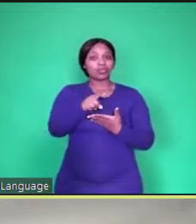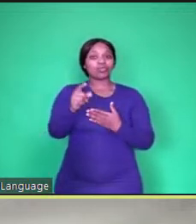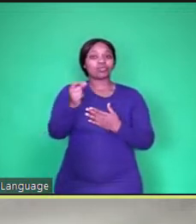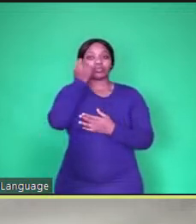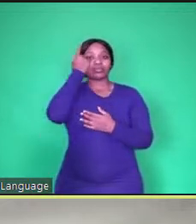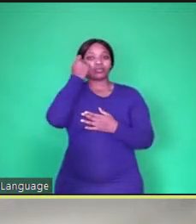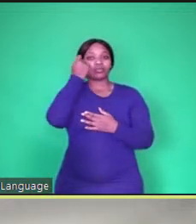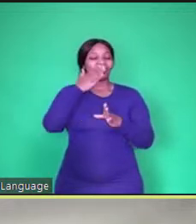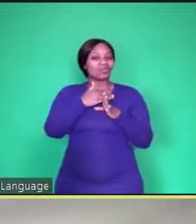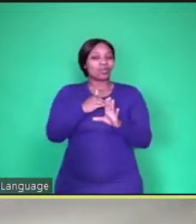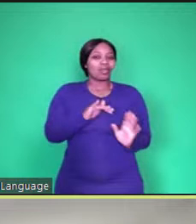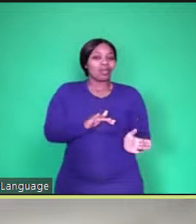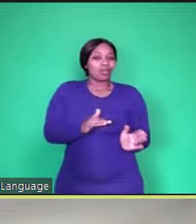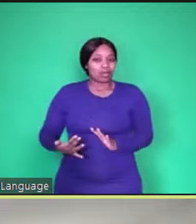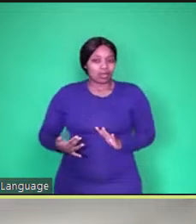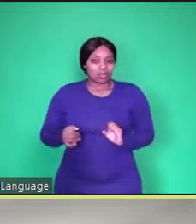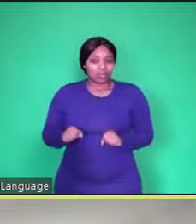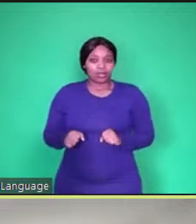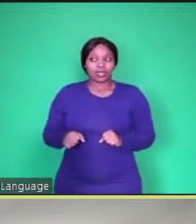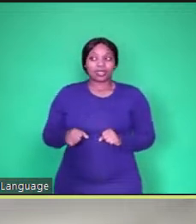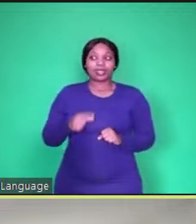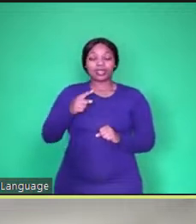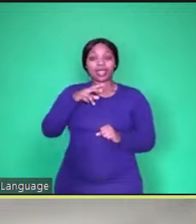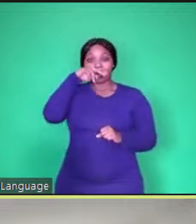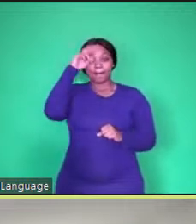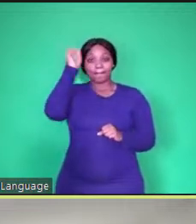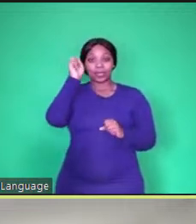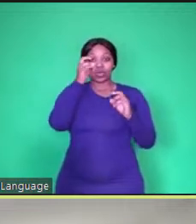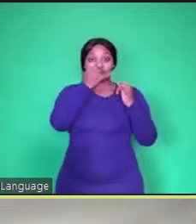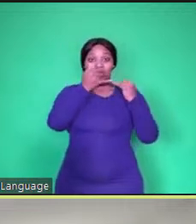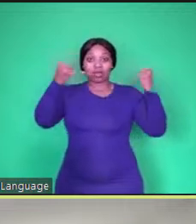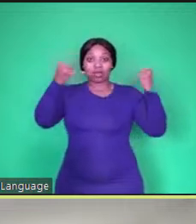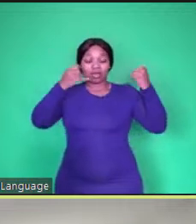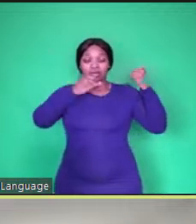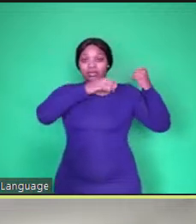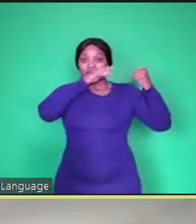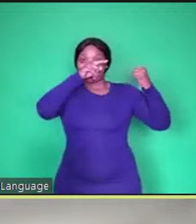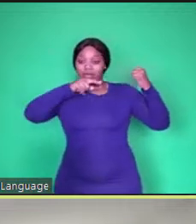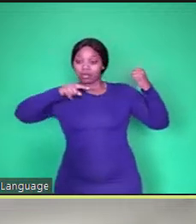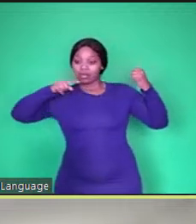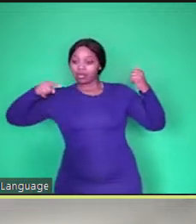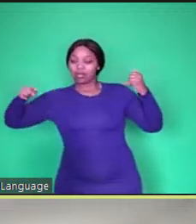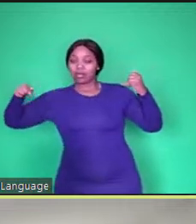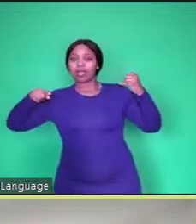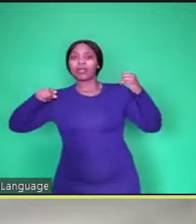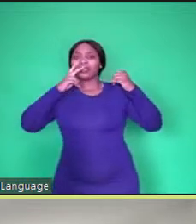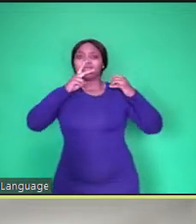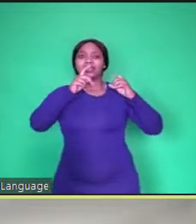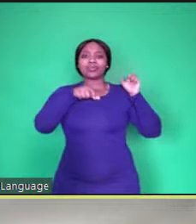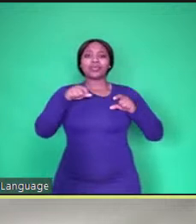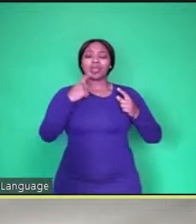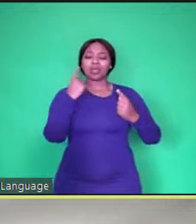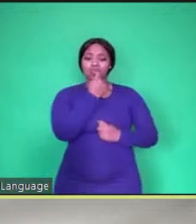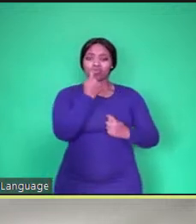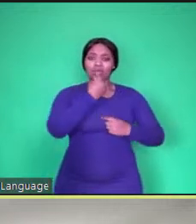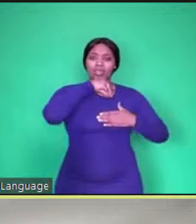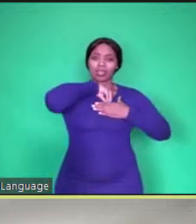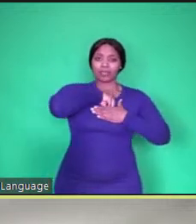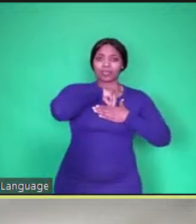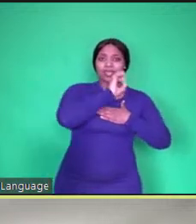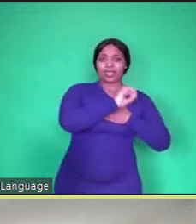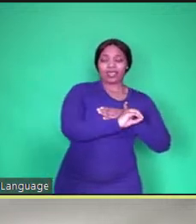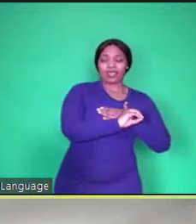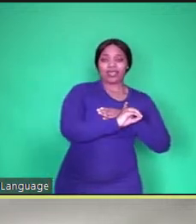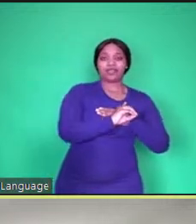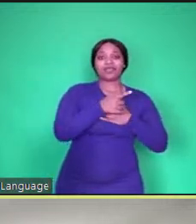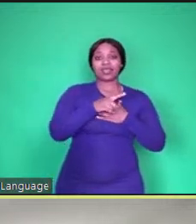this blue line over here for the rural cohort, yeah, people are rural in every wave. This lighter blue for the urban